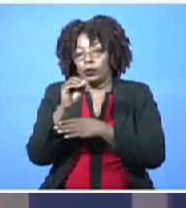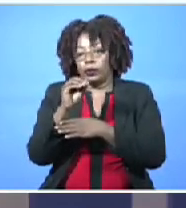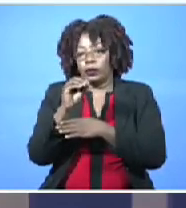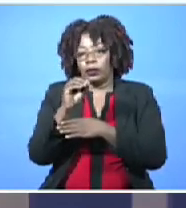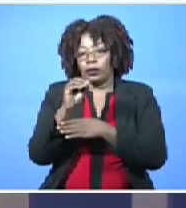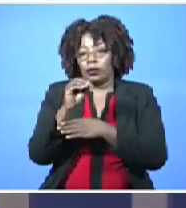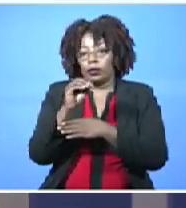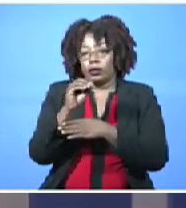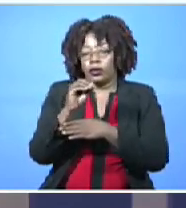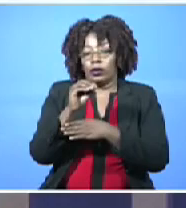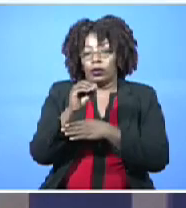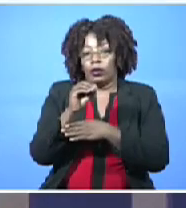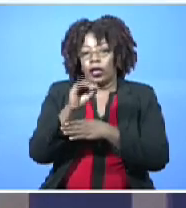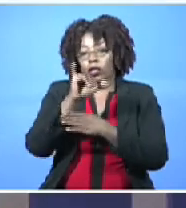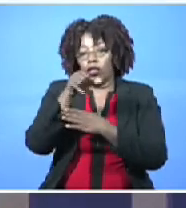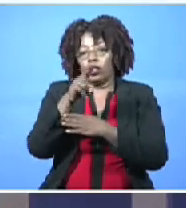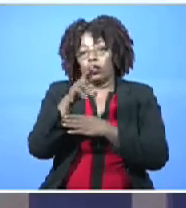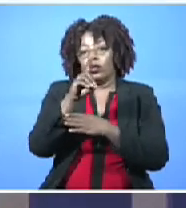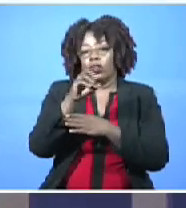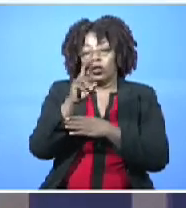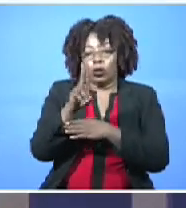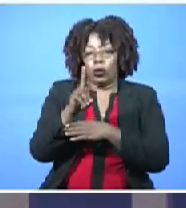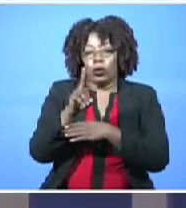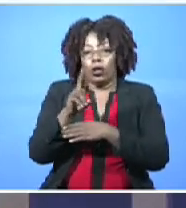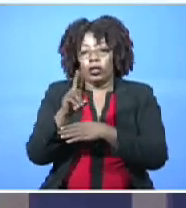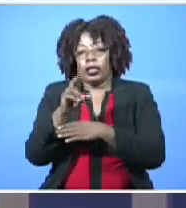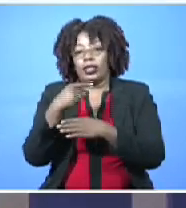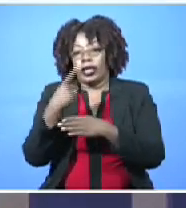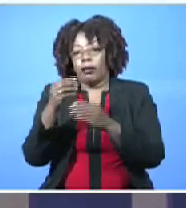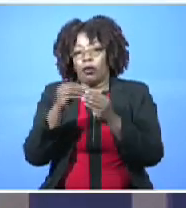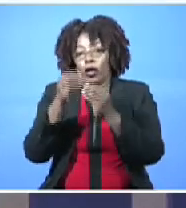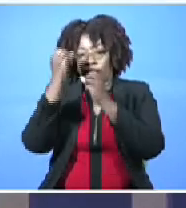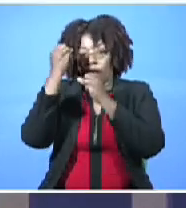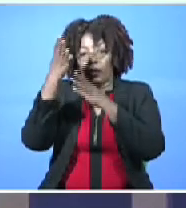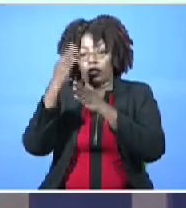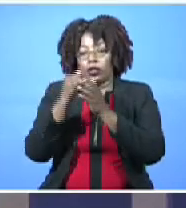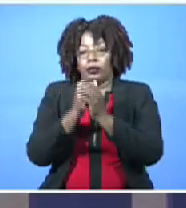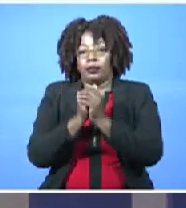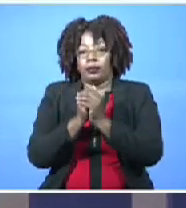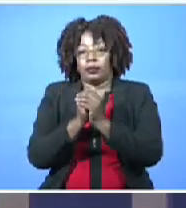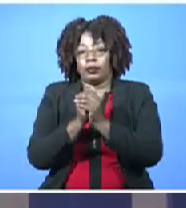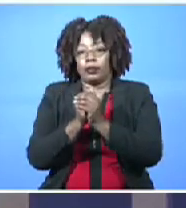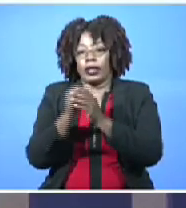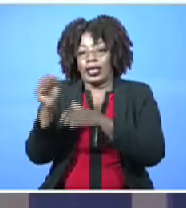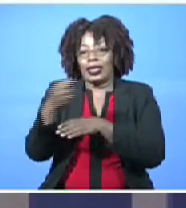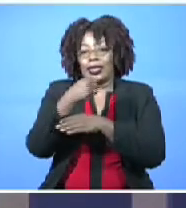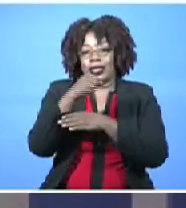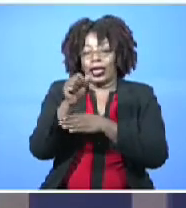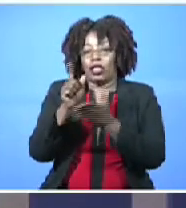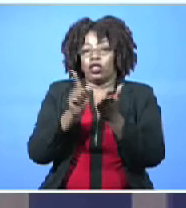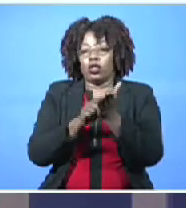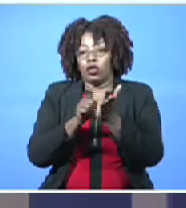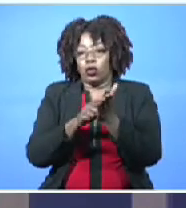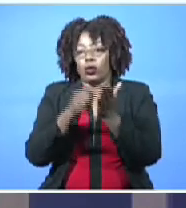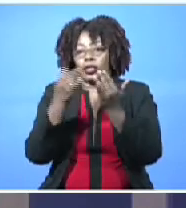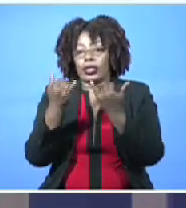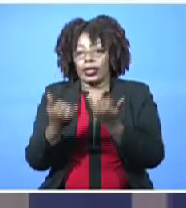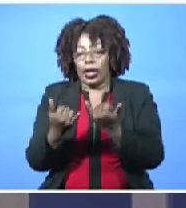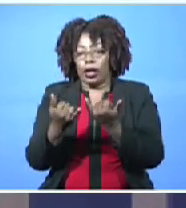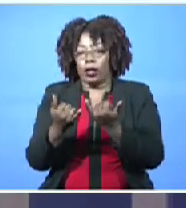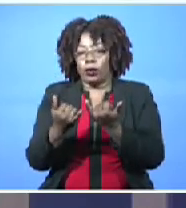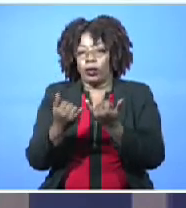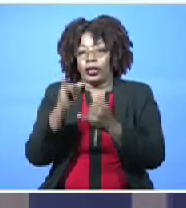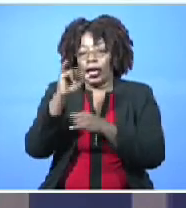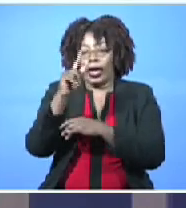major press conference will be held on Thursday to provide further details. On to some tennis news now. Team Bahamas with a tough opening day